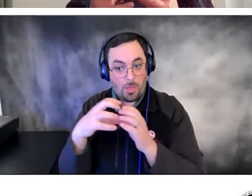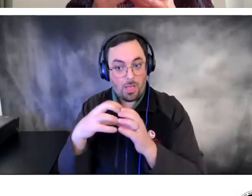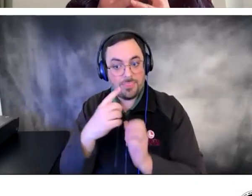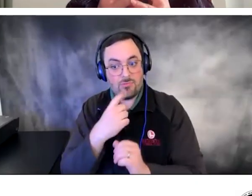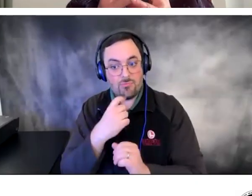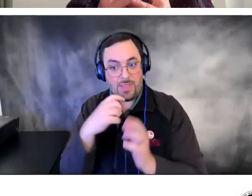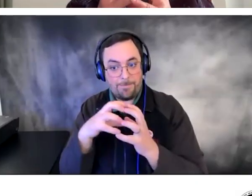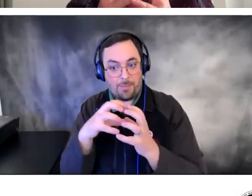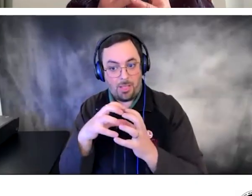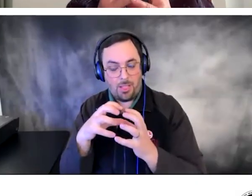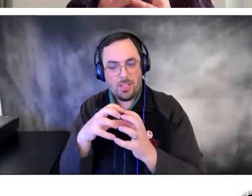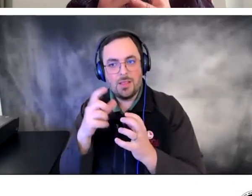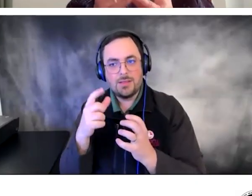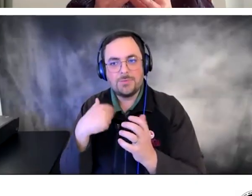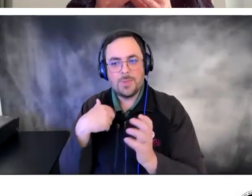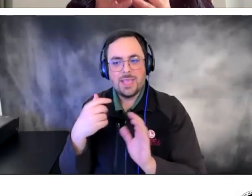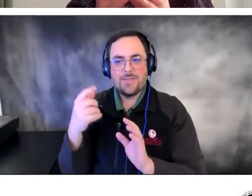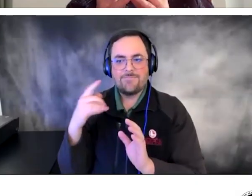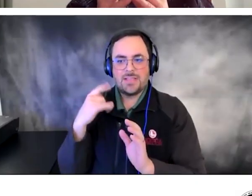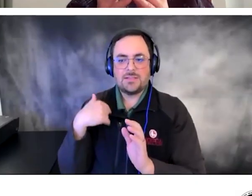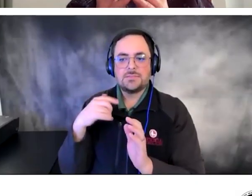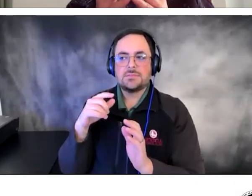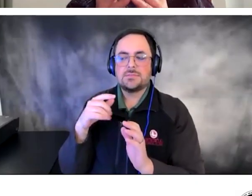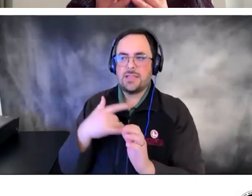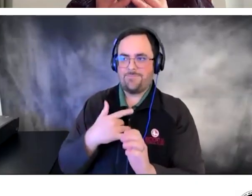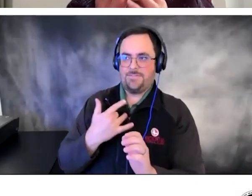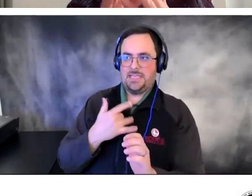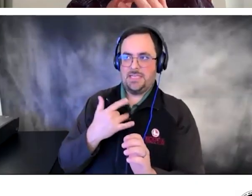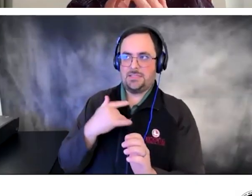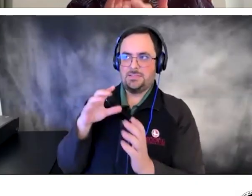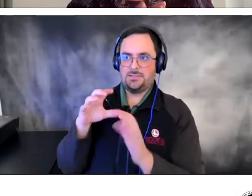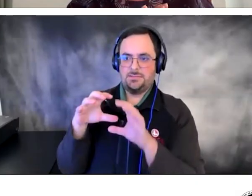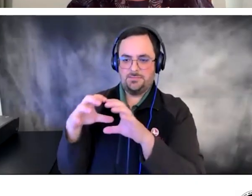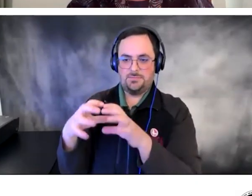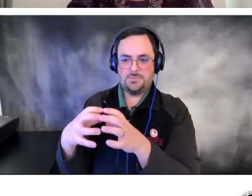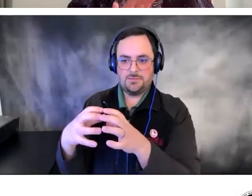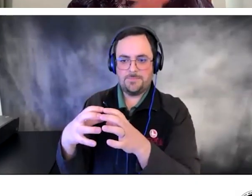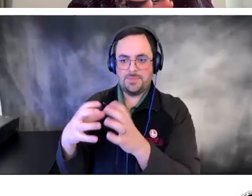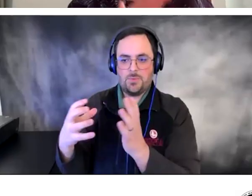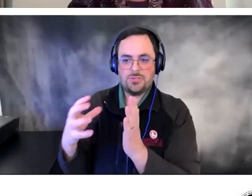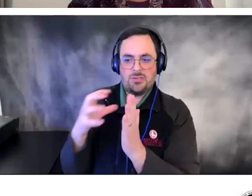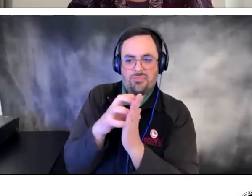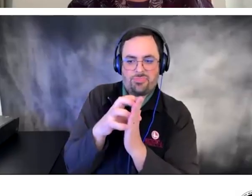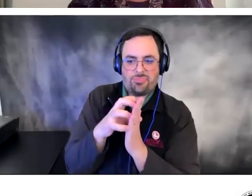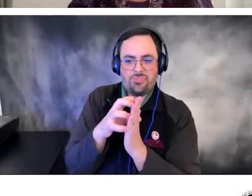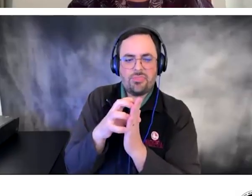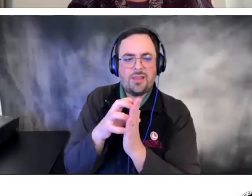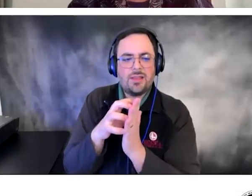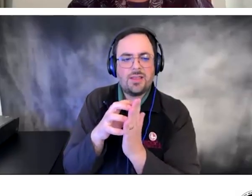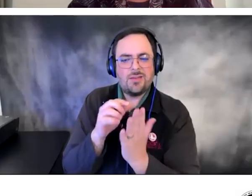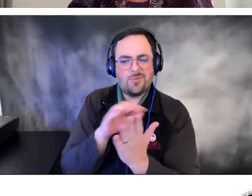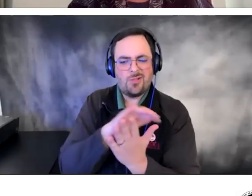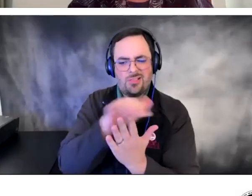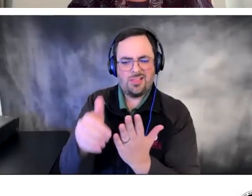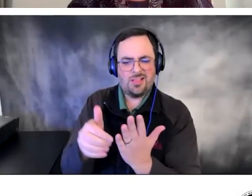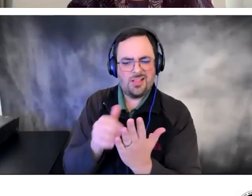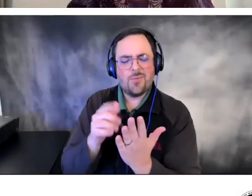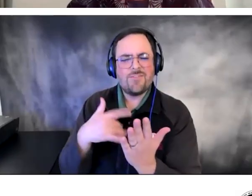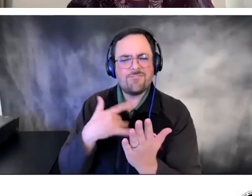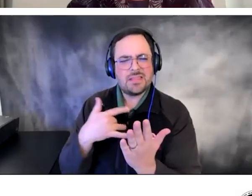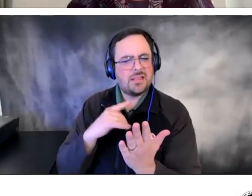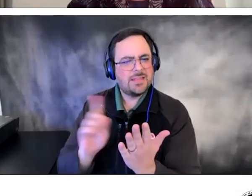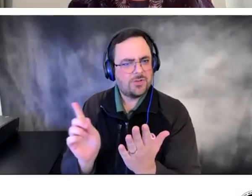ball, um, the way it feels is going to change once you affix it to a surface,